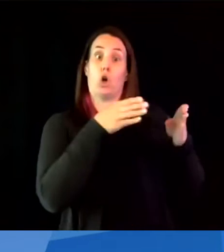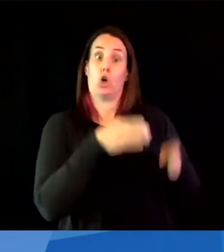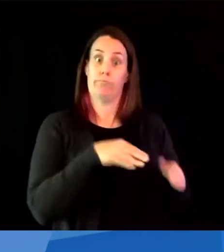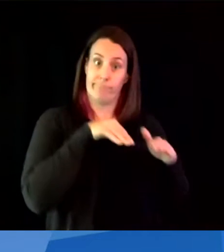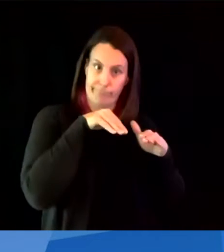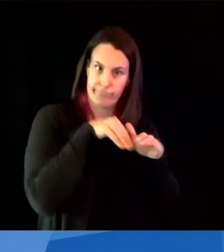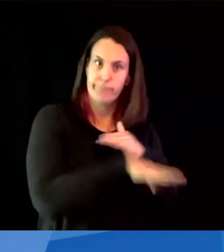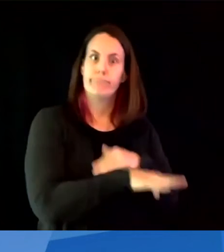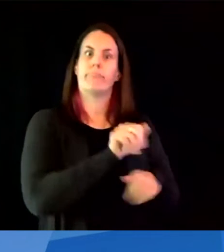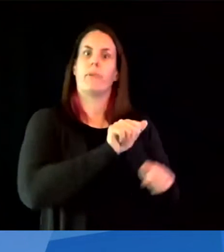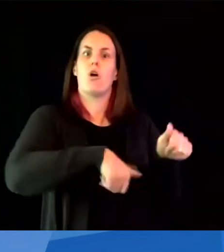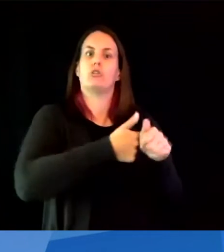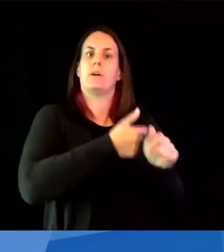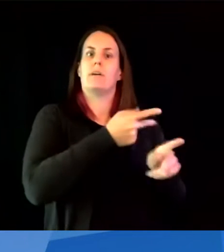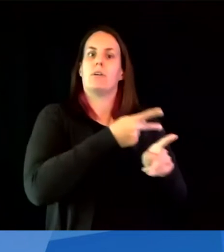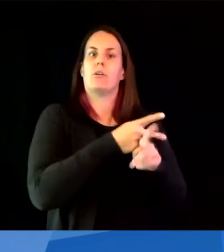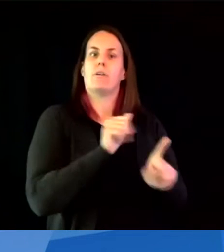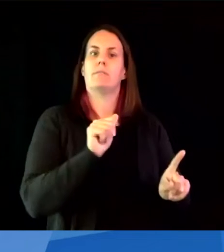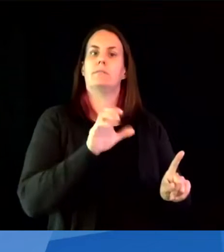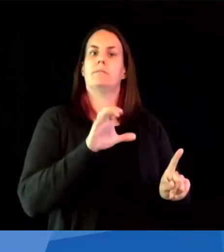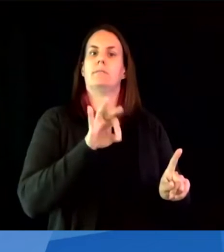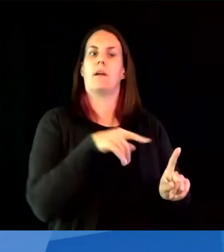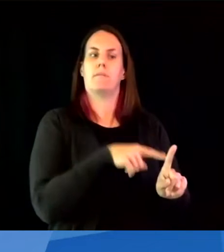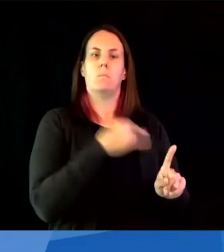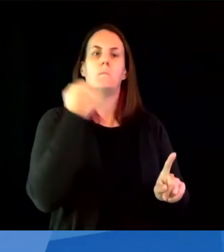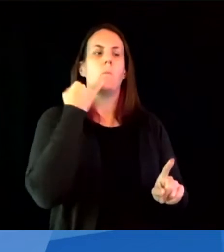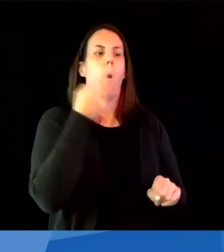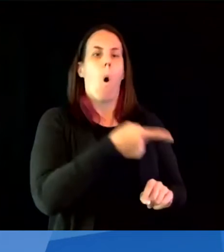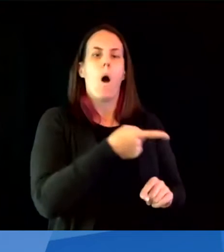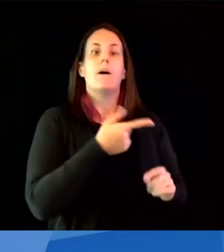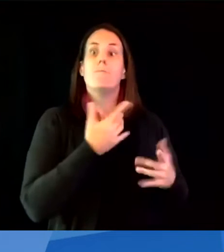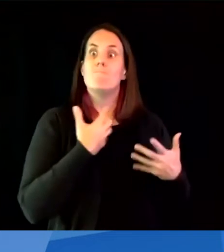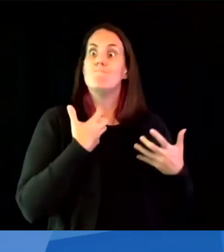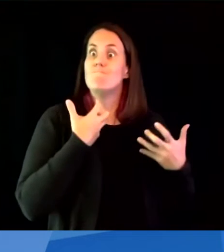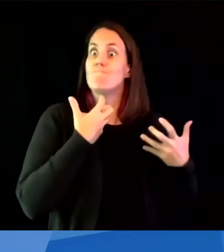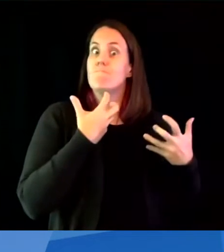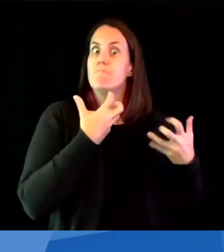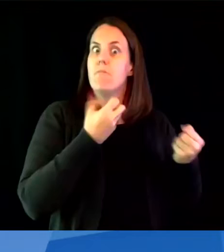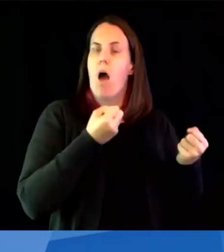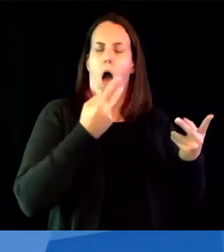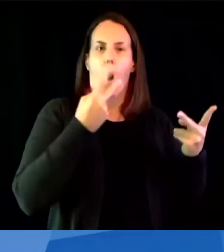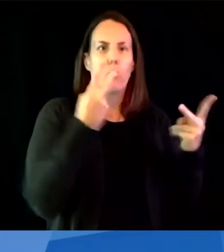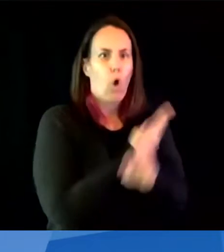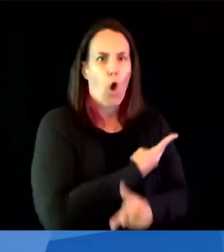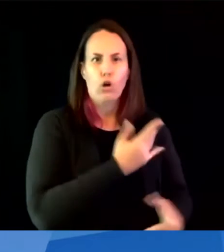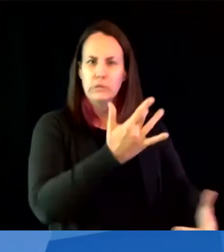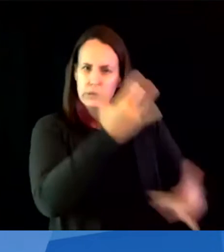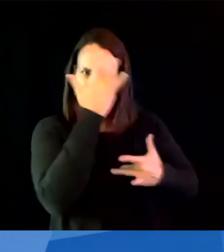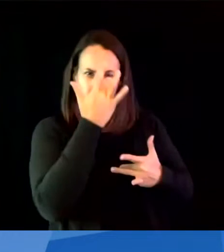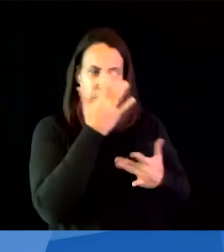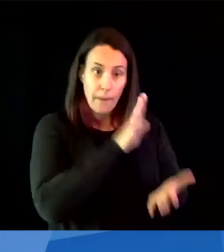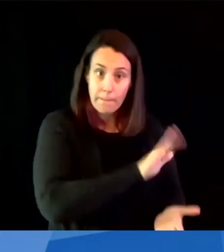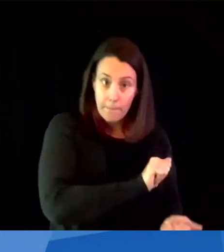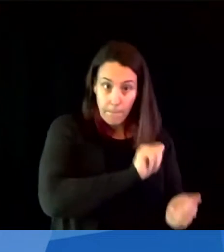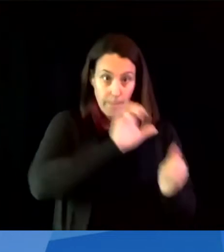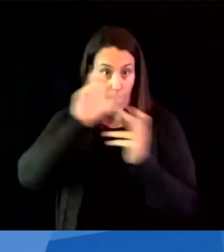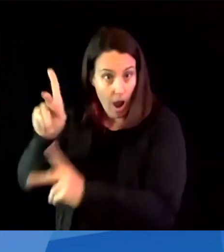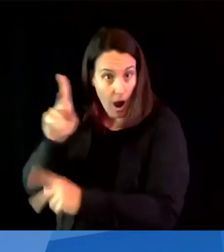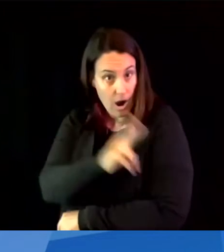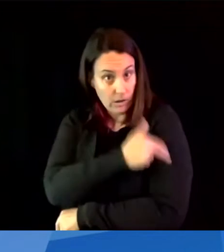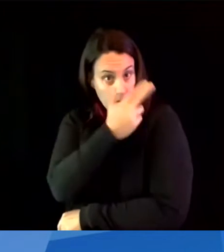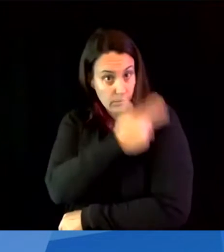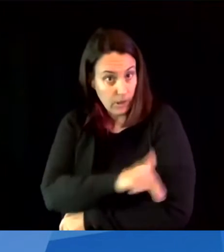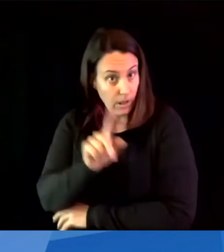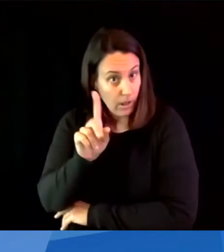patient then have to be shuttled back to a hospital from whence they came? And what would happen if that hospital is now completely at capacity? Is there the